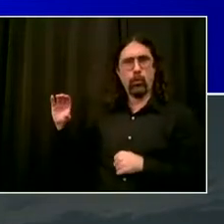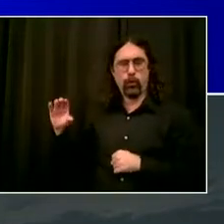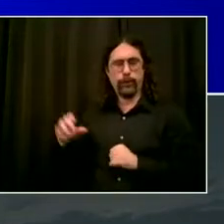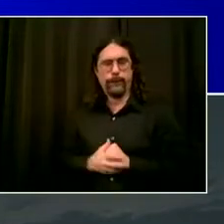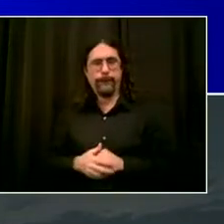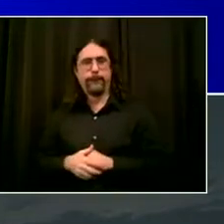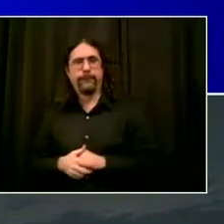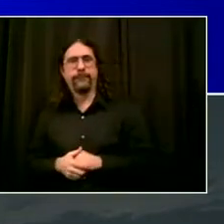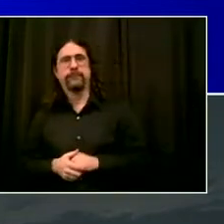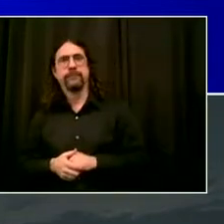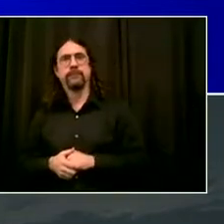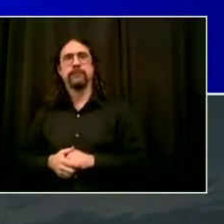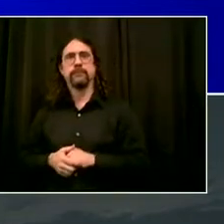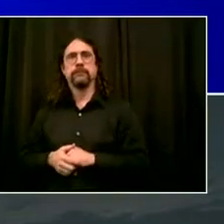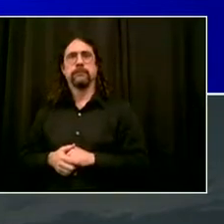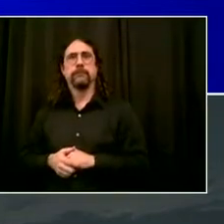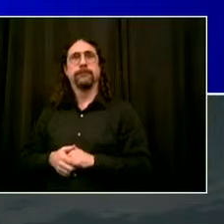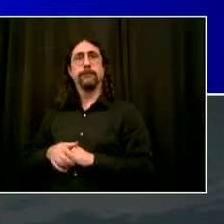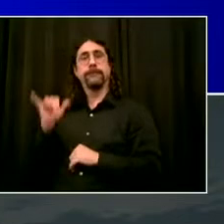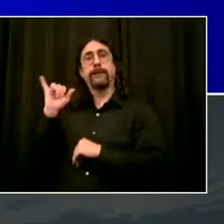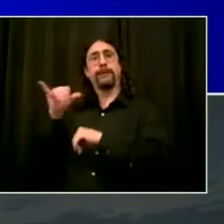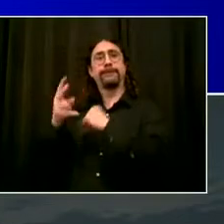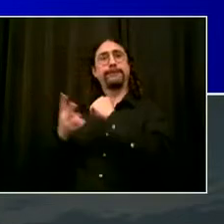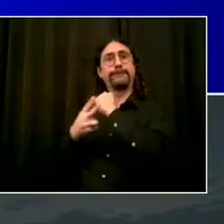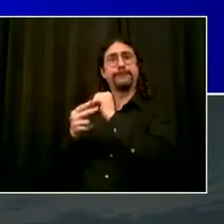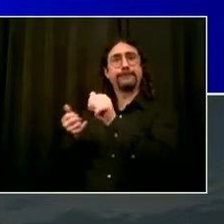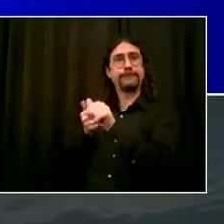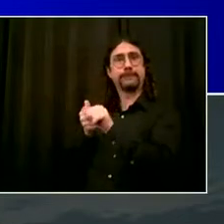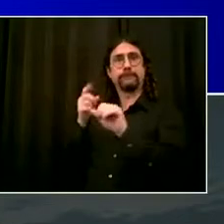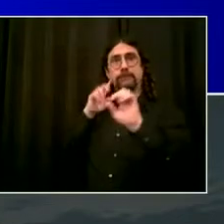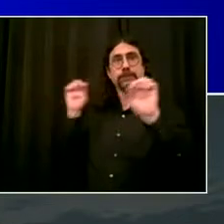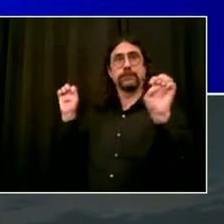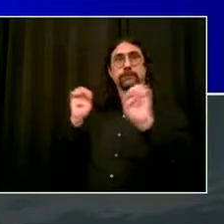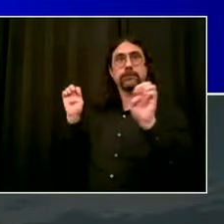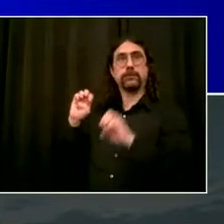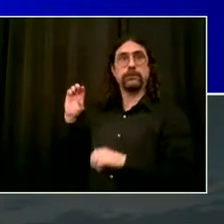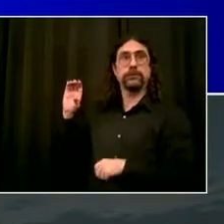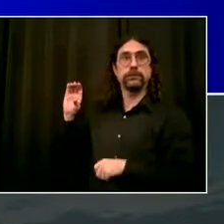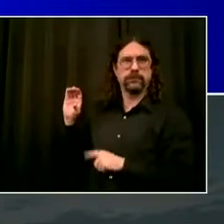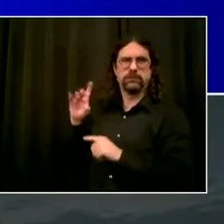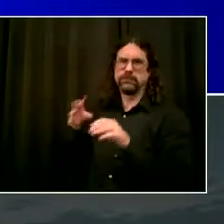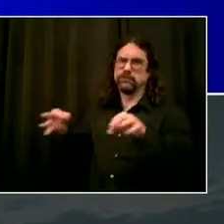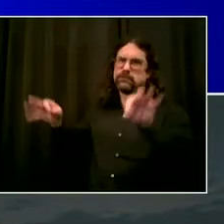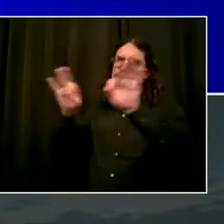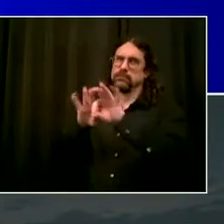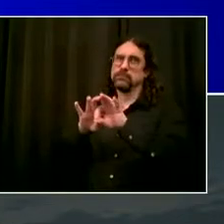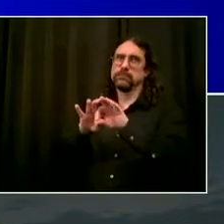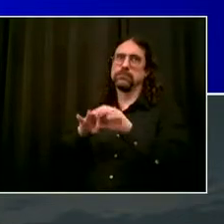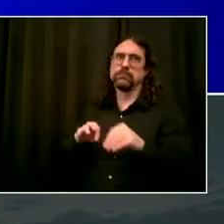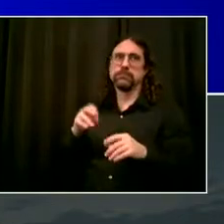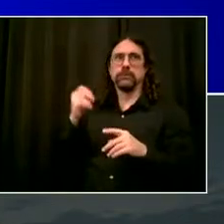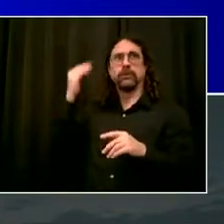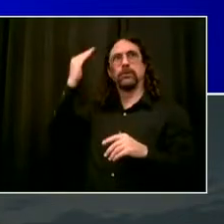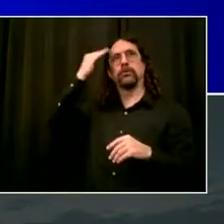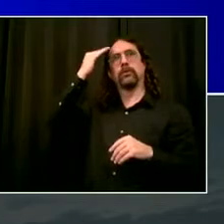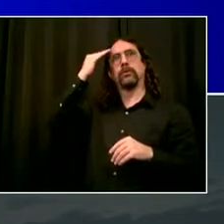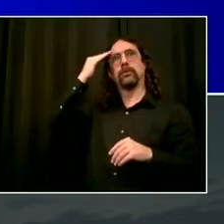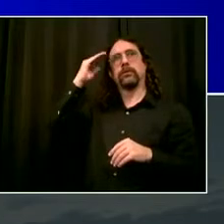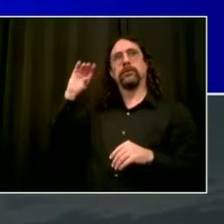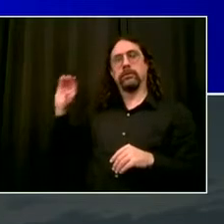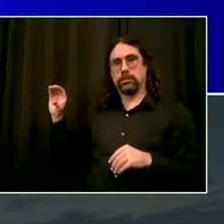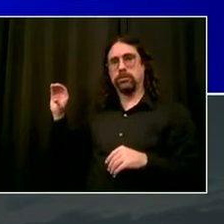we're going to continue to have a strong Reserve as we go forward now what I've told you is at